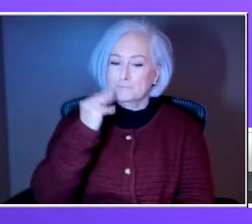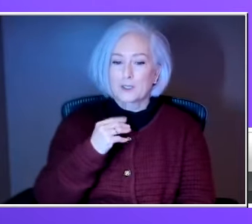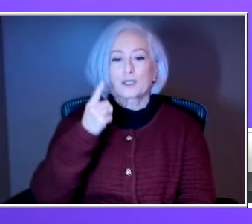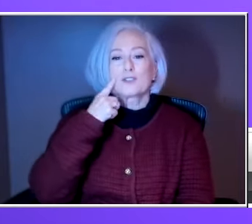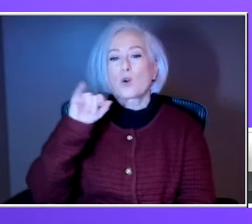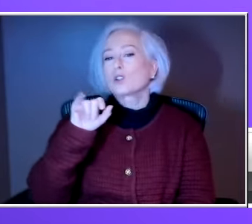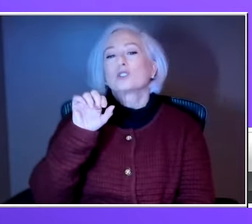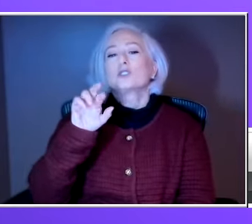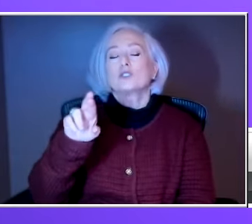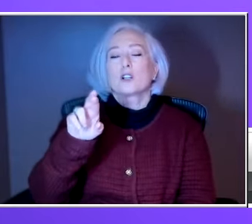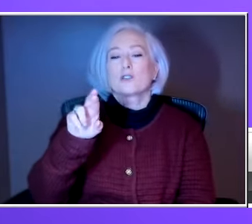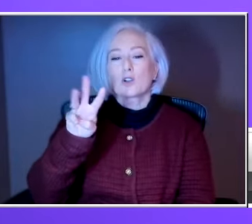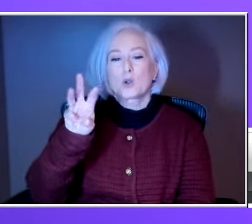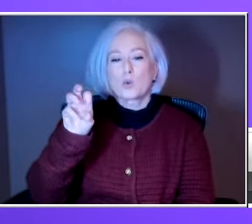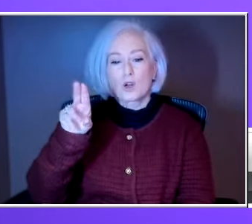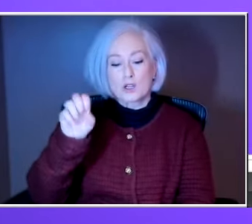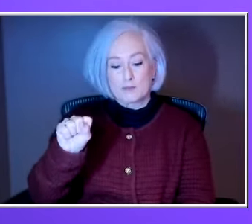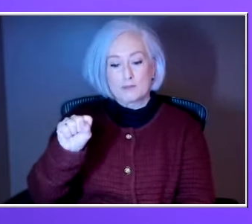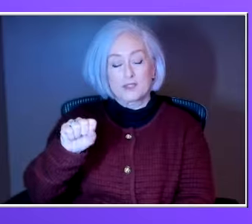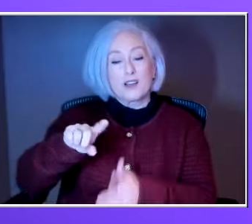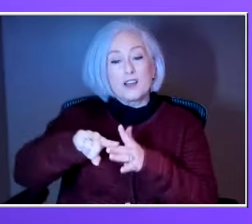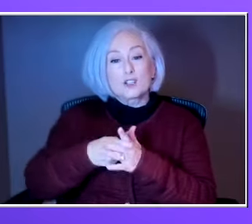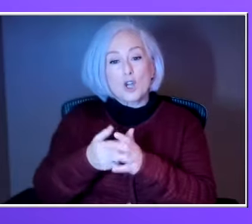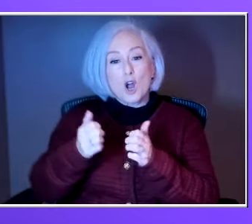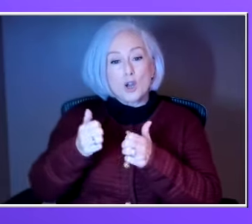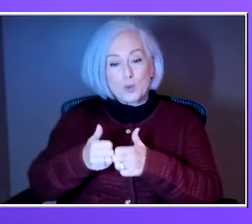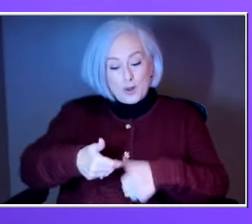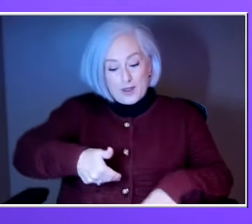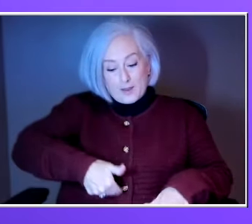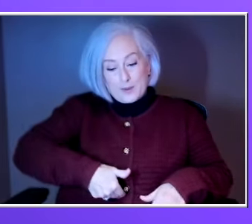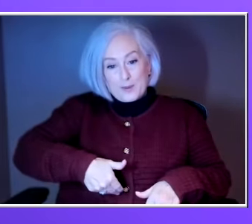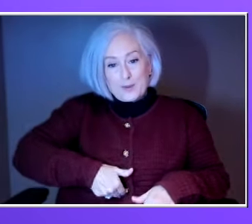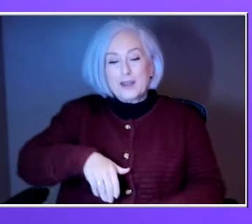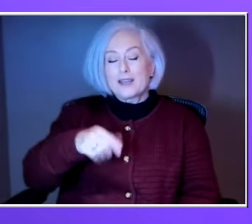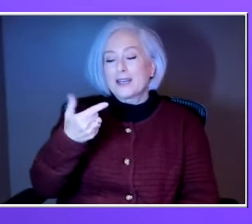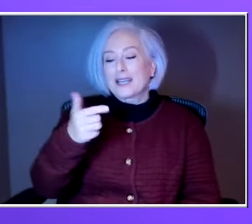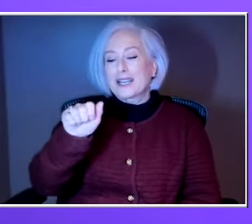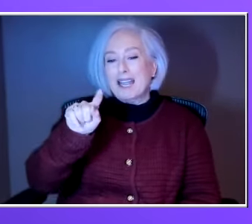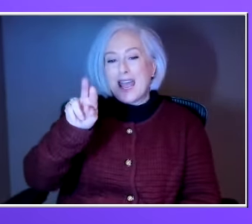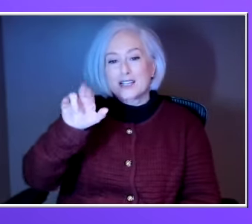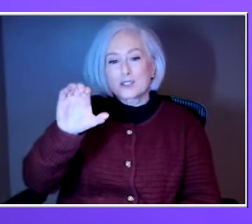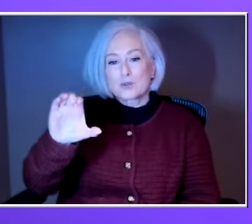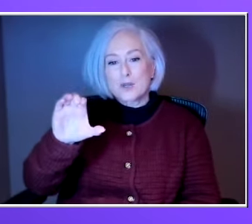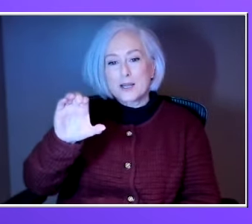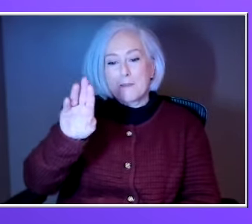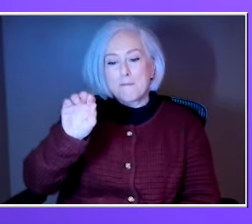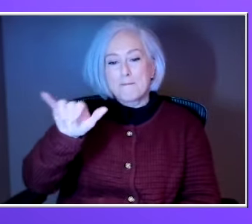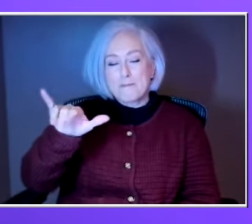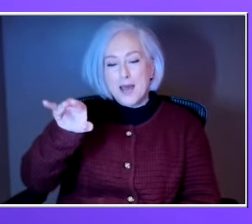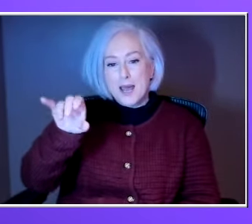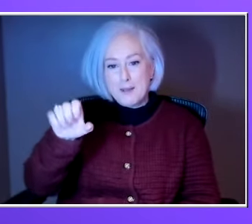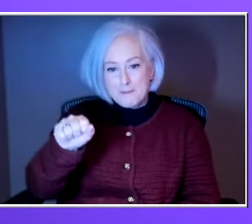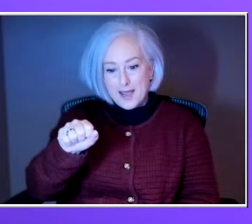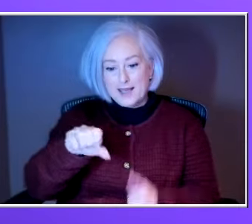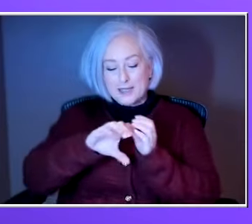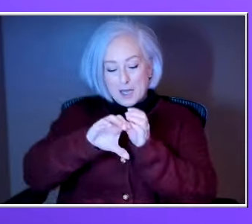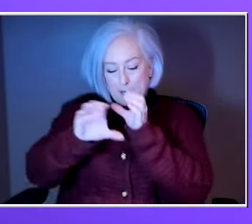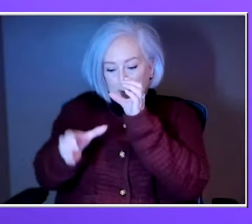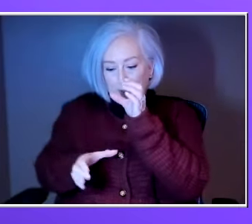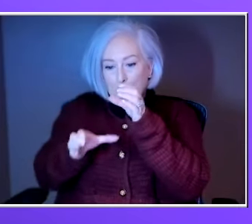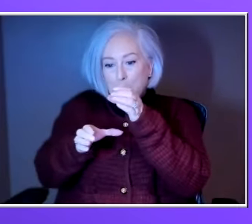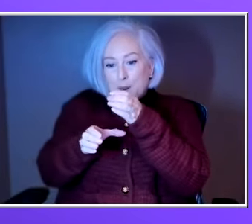bypass surgery, but the real changes Jennifer made came from within. And she says she couldn't have done it without the help of her